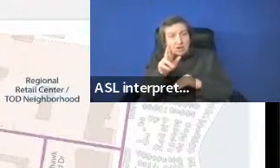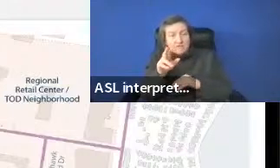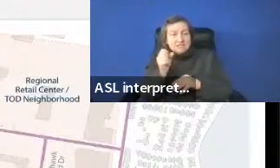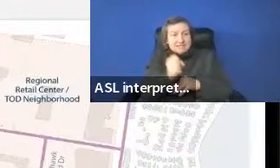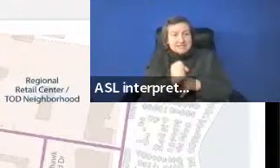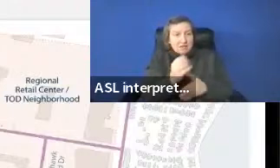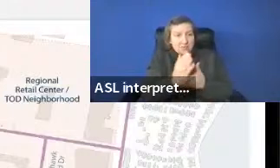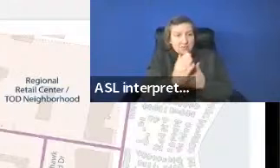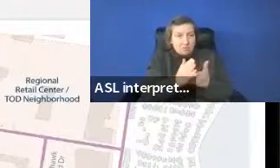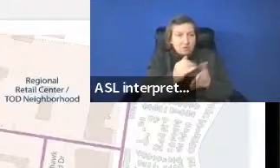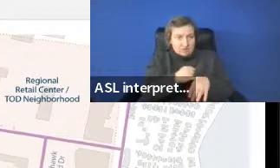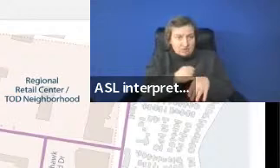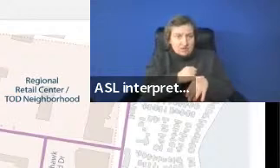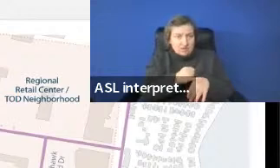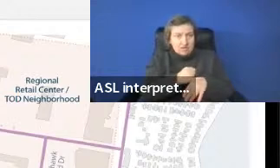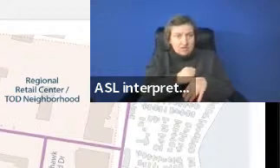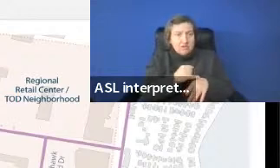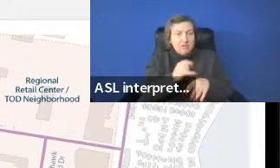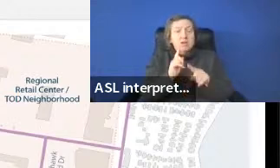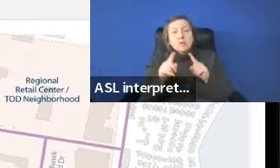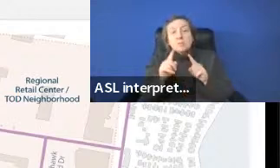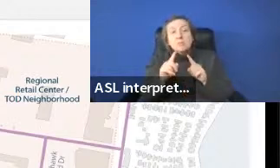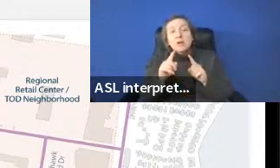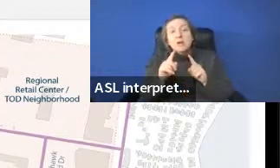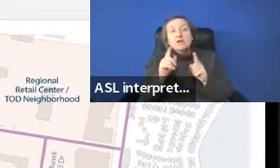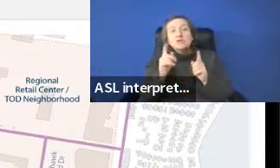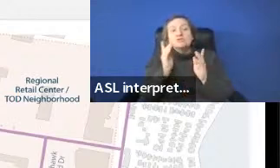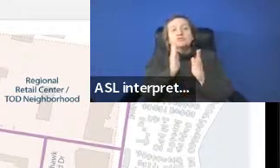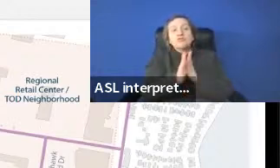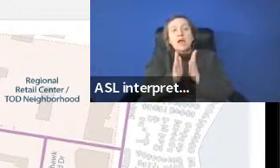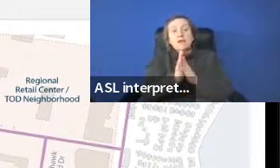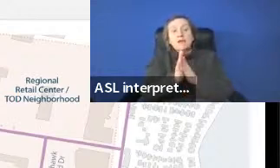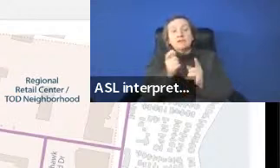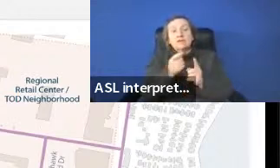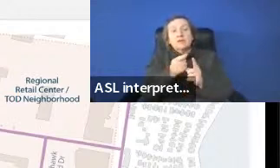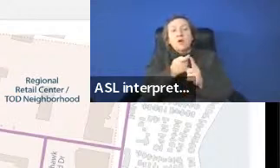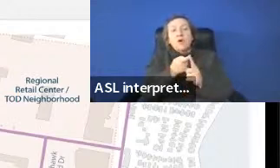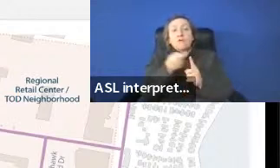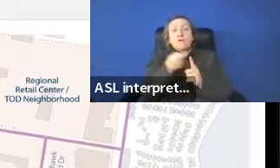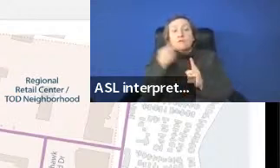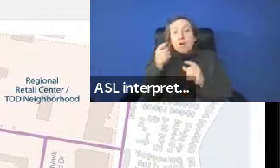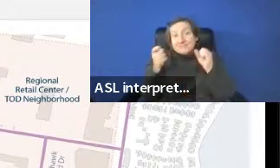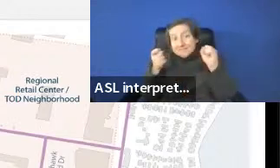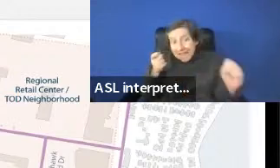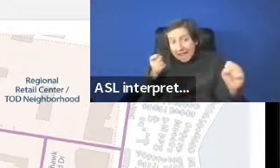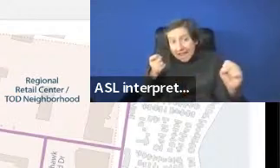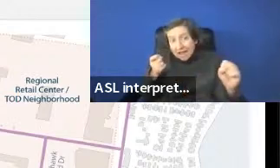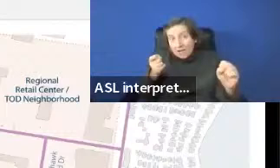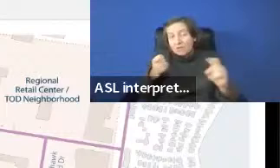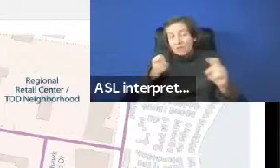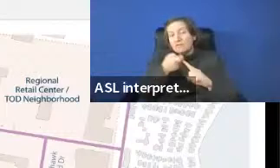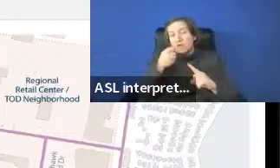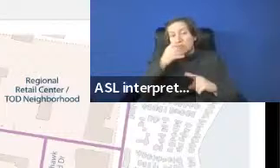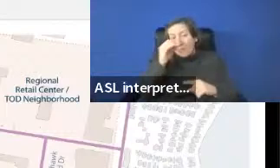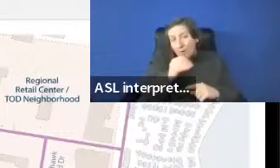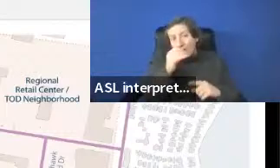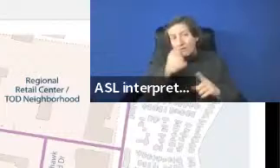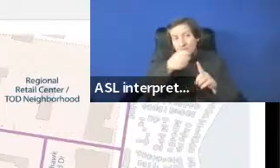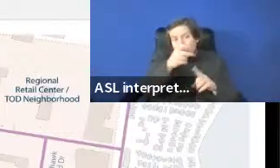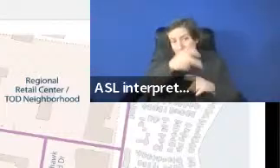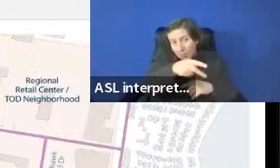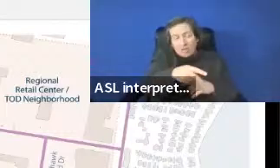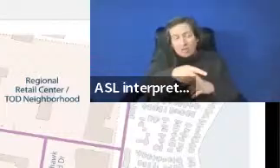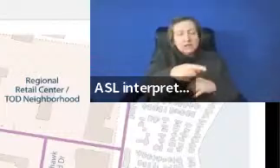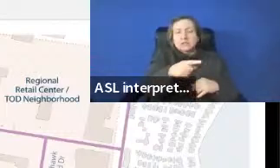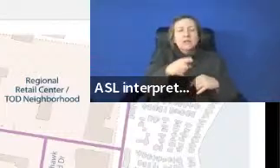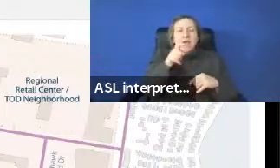island. It's the traffic coming and going from the south, or from Oregon, from Portland, that would